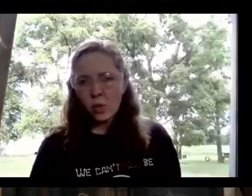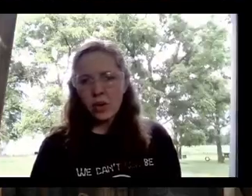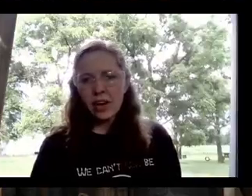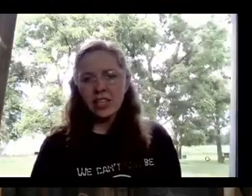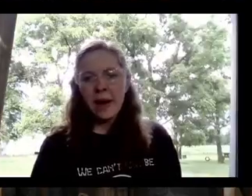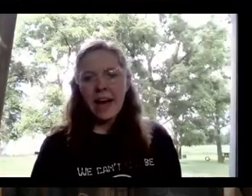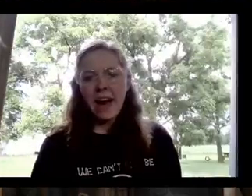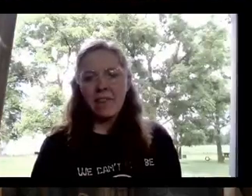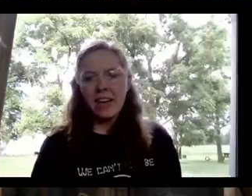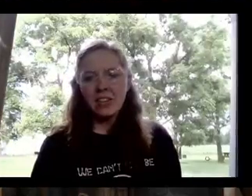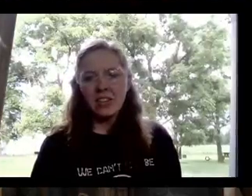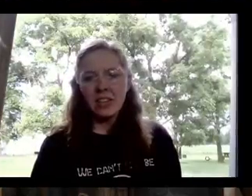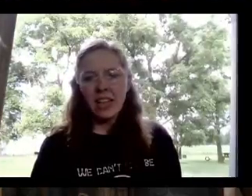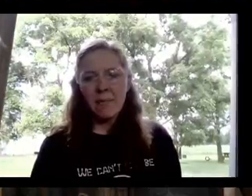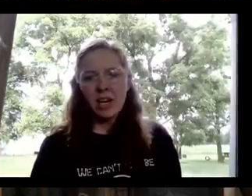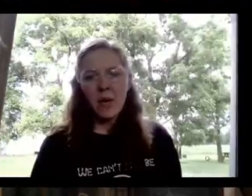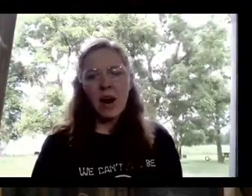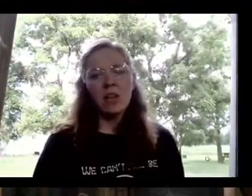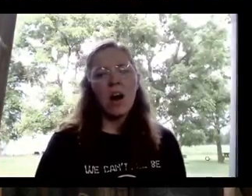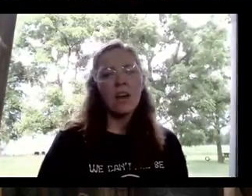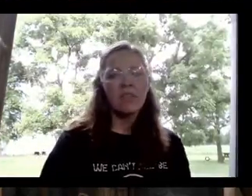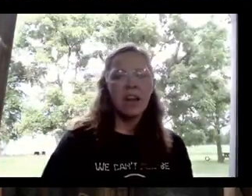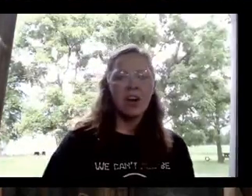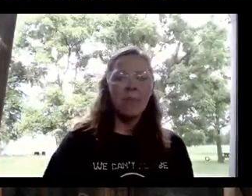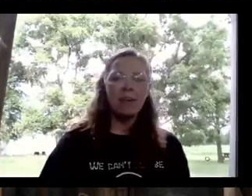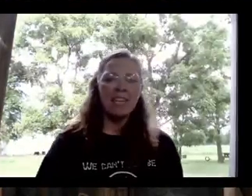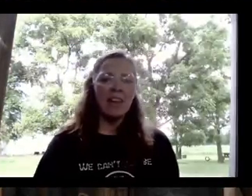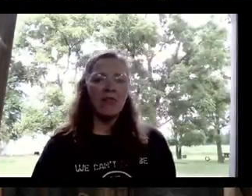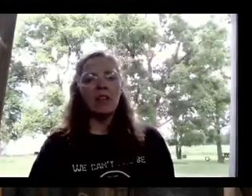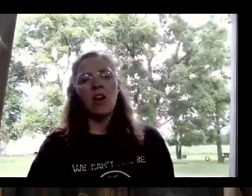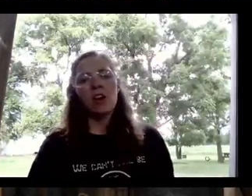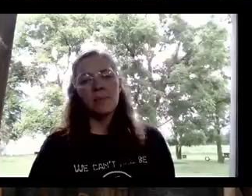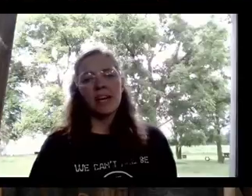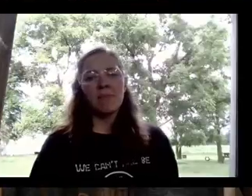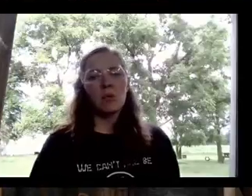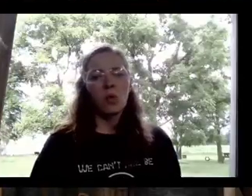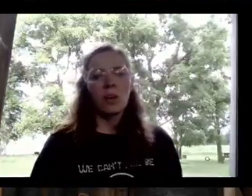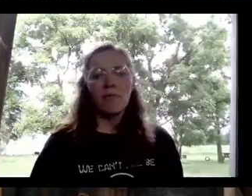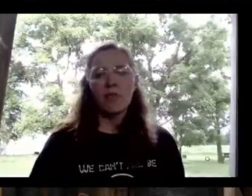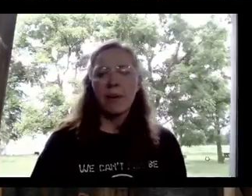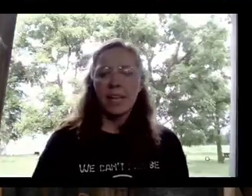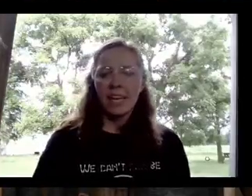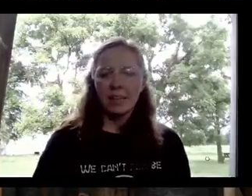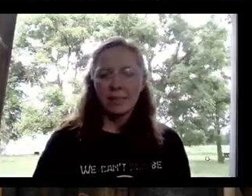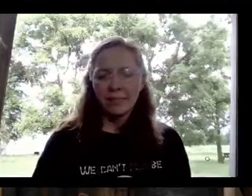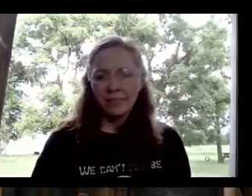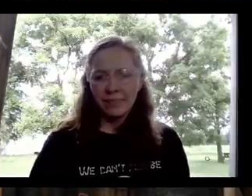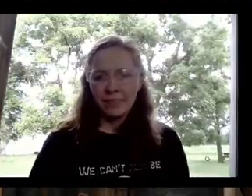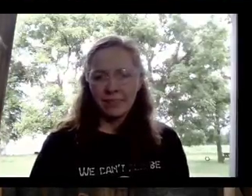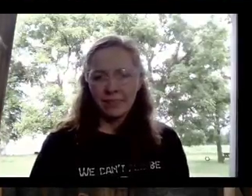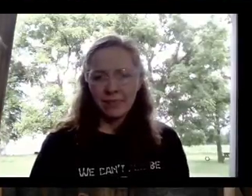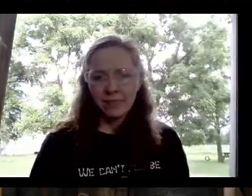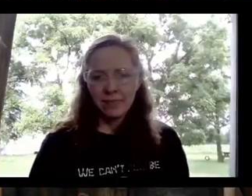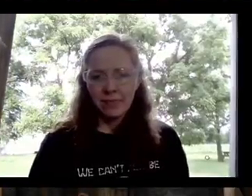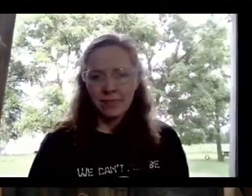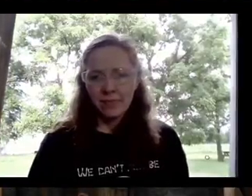it's quarter inch by half inch. Let me know how long. They are about 10 foot long, but can be rolled up for mailing.